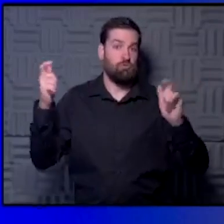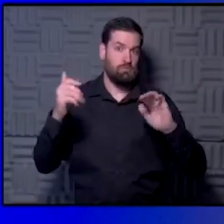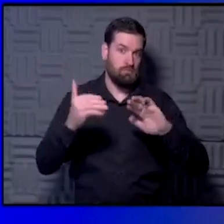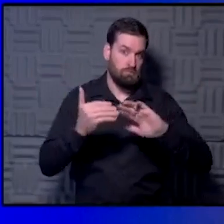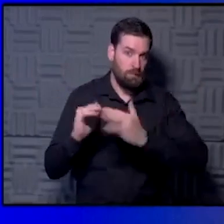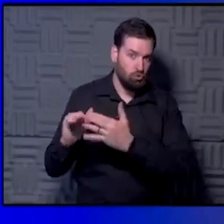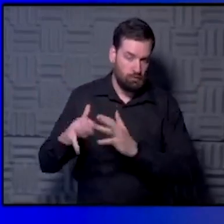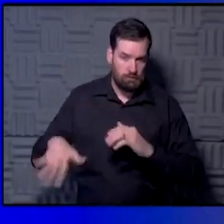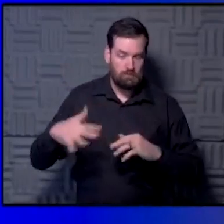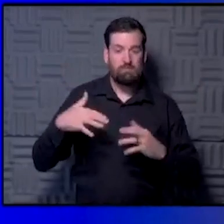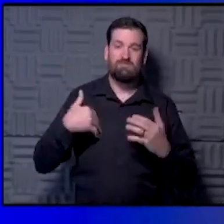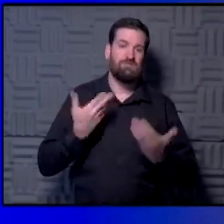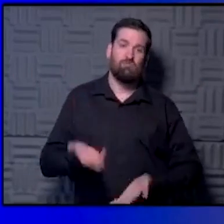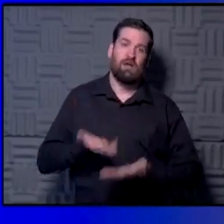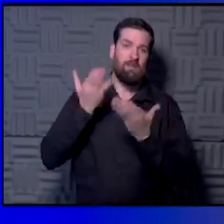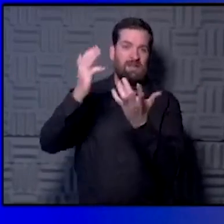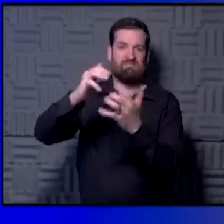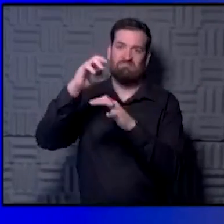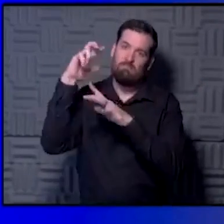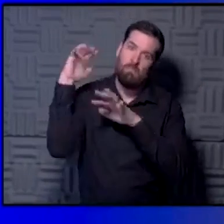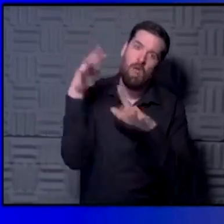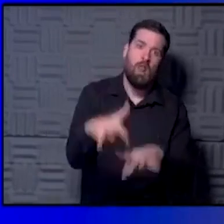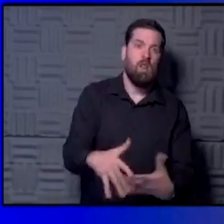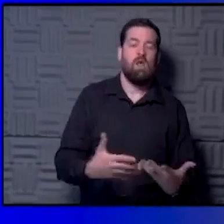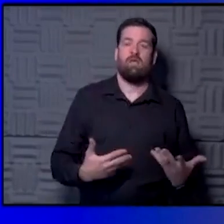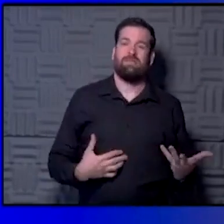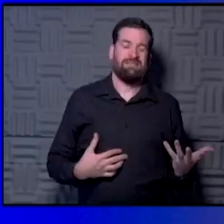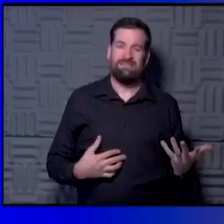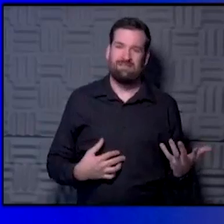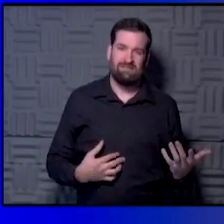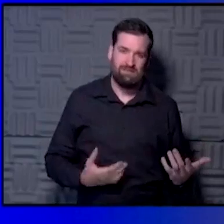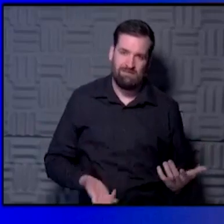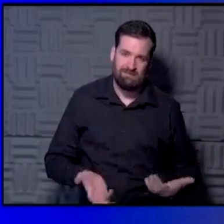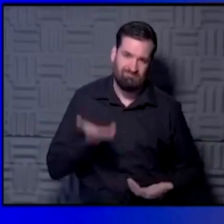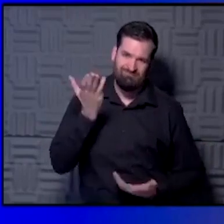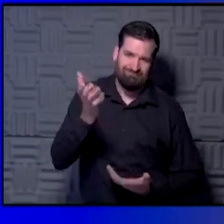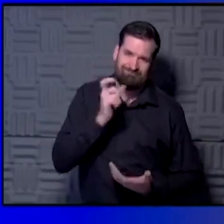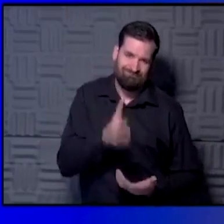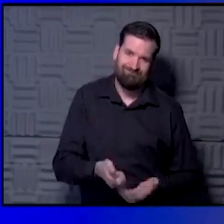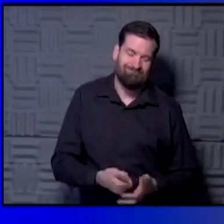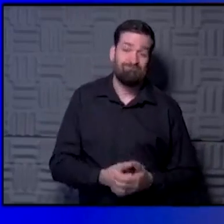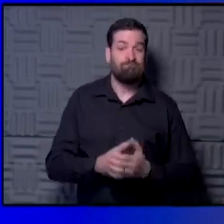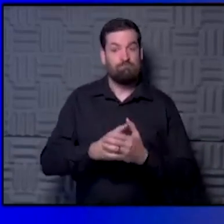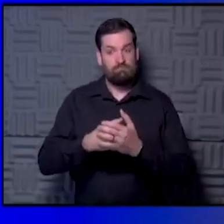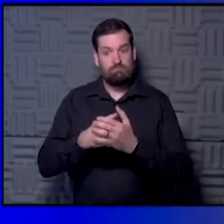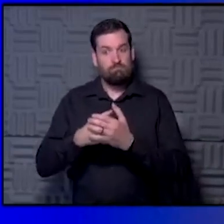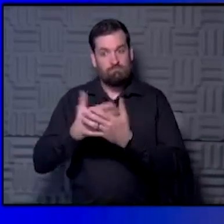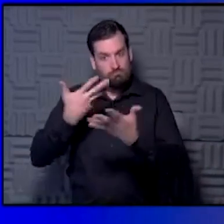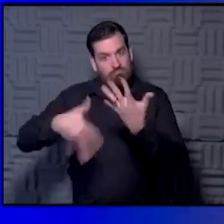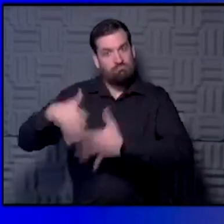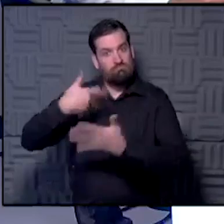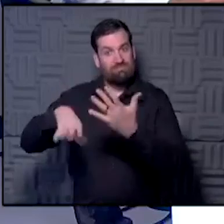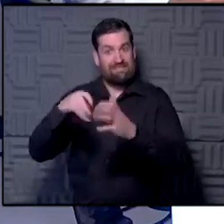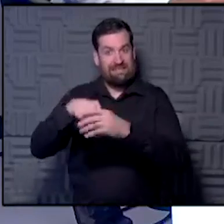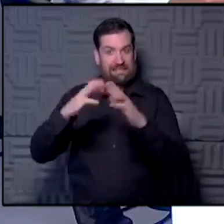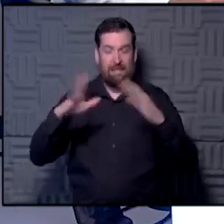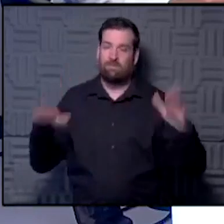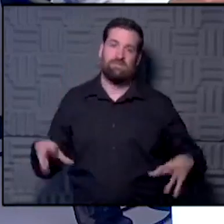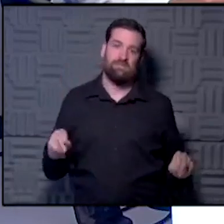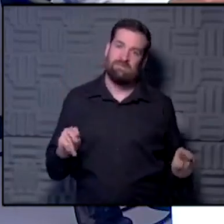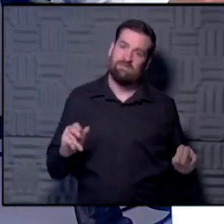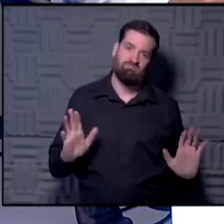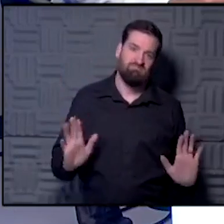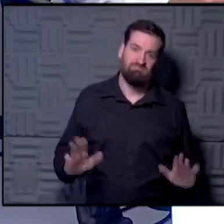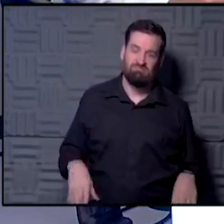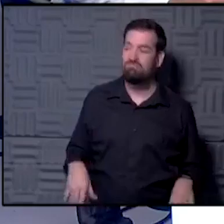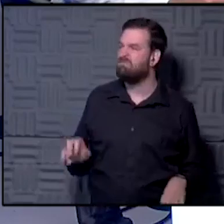would really recommend against the gatherings of the neighborhood people and having people at their houses, especially indoors. Yeah, I think